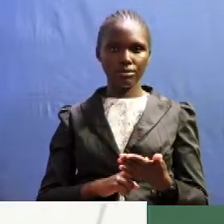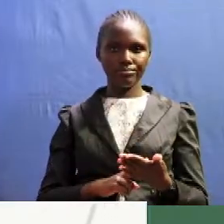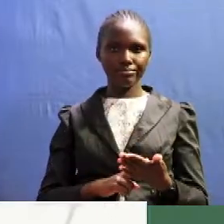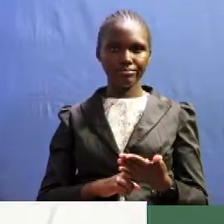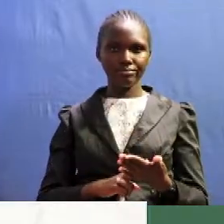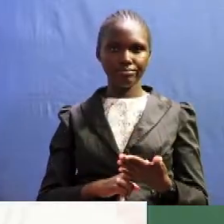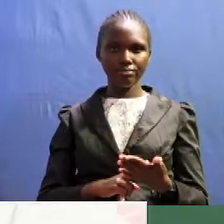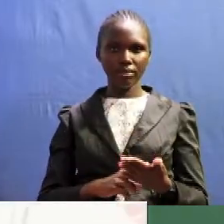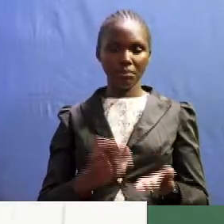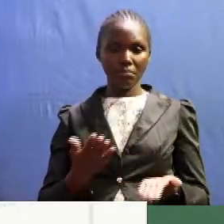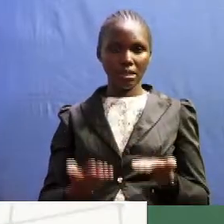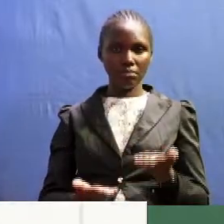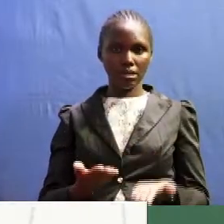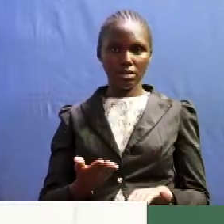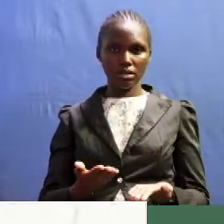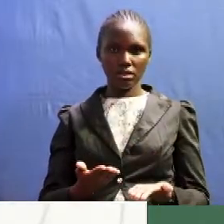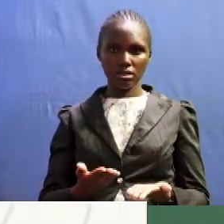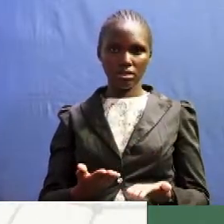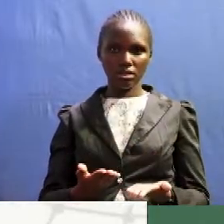or